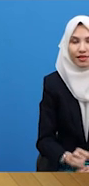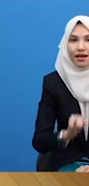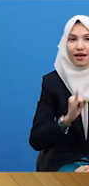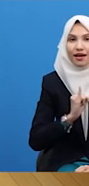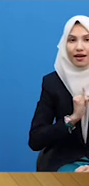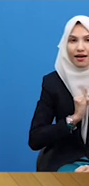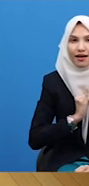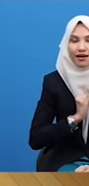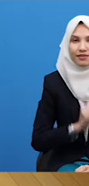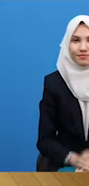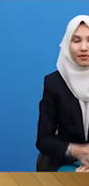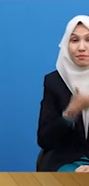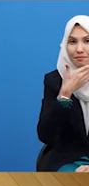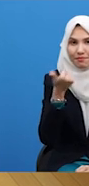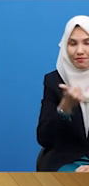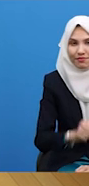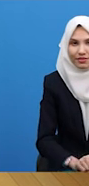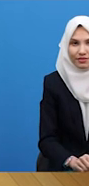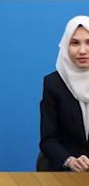I prefer.